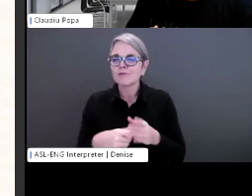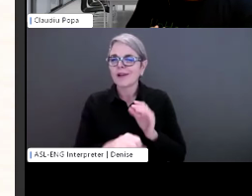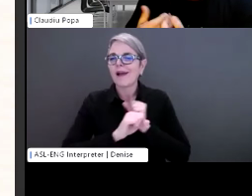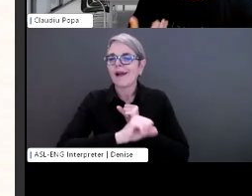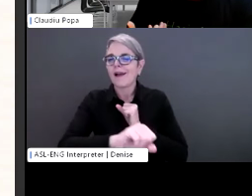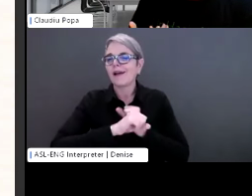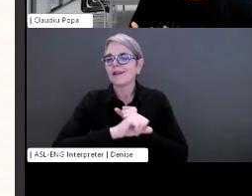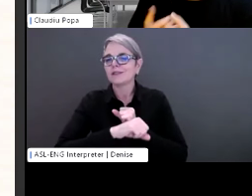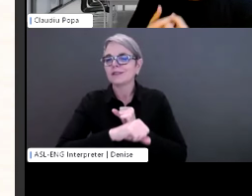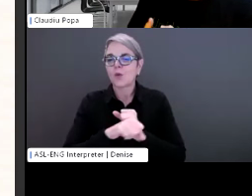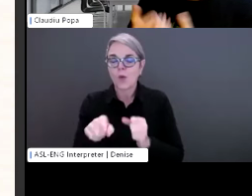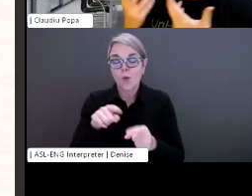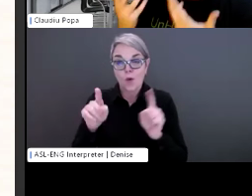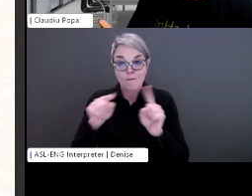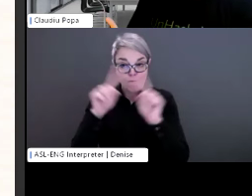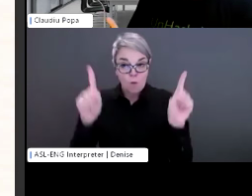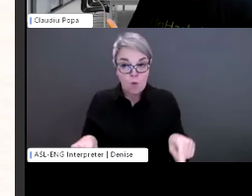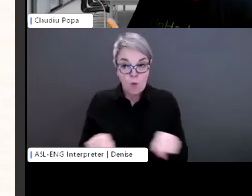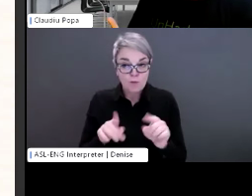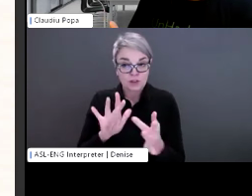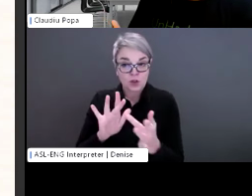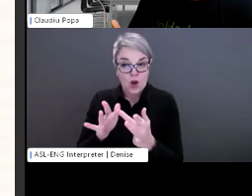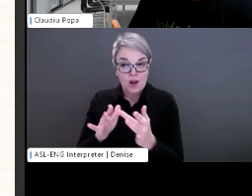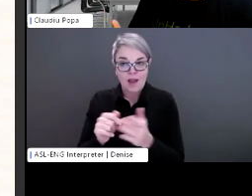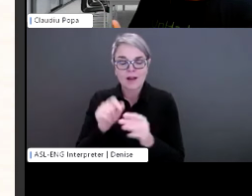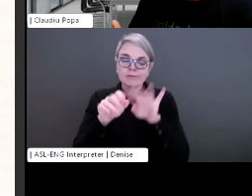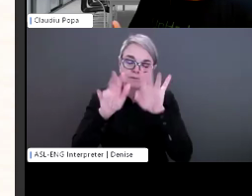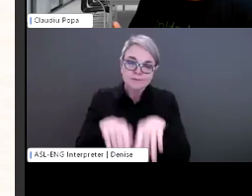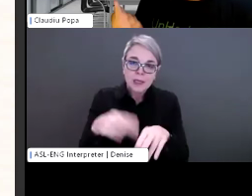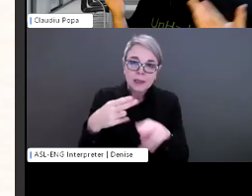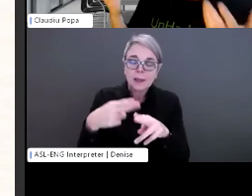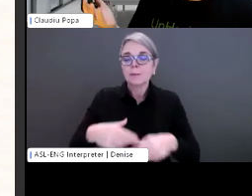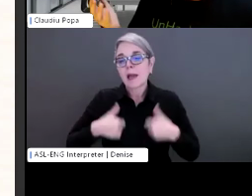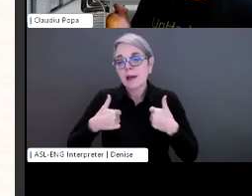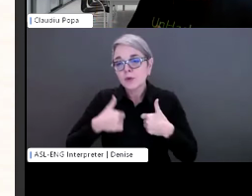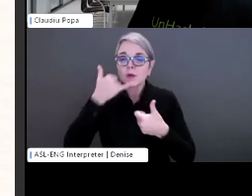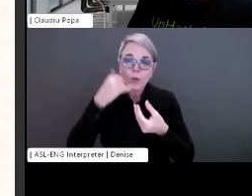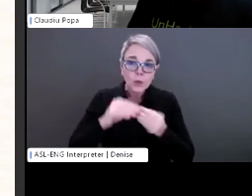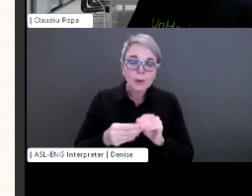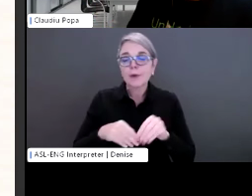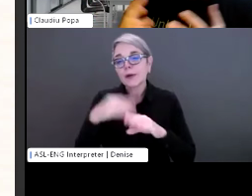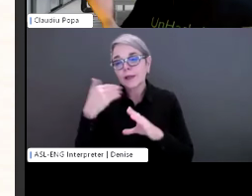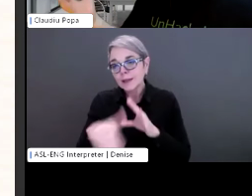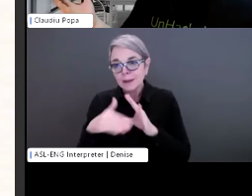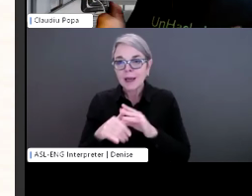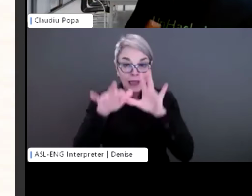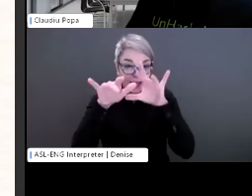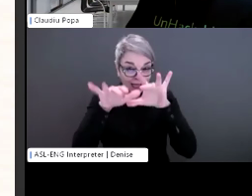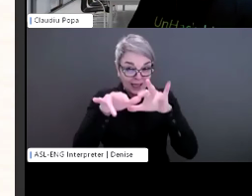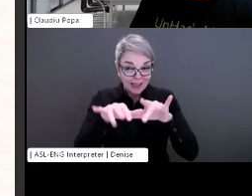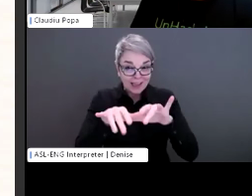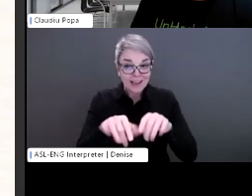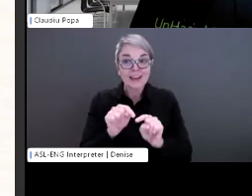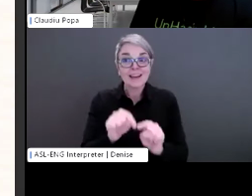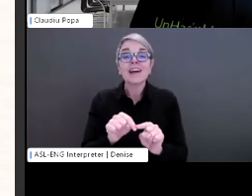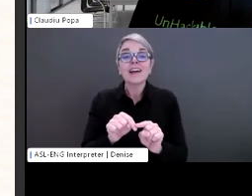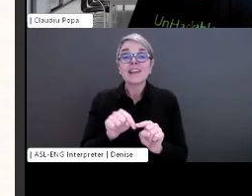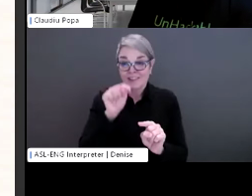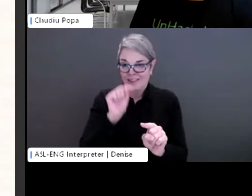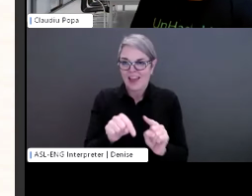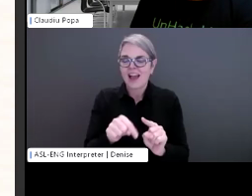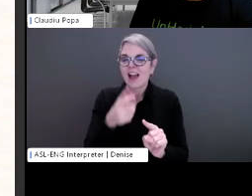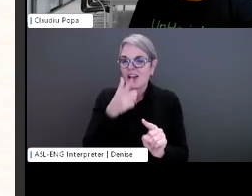information online, right? So once you share your personal information online, chances are it will fall into the wrong